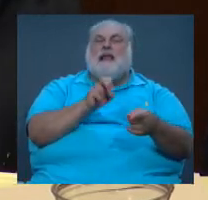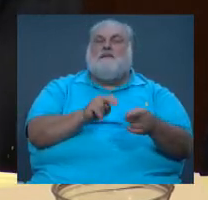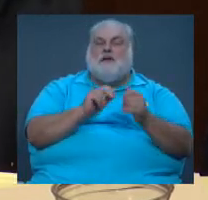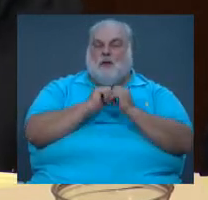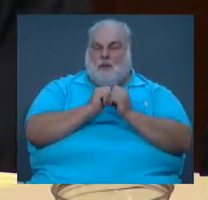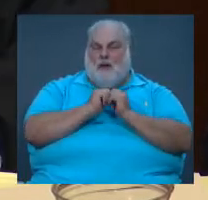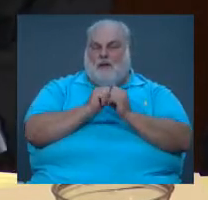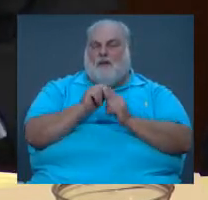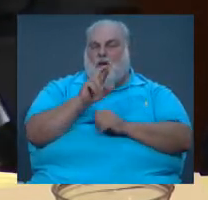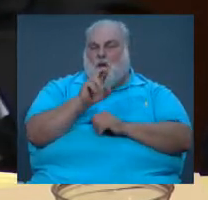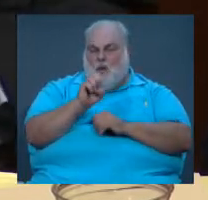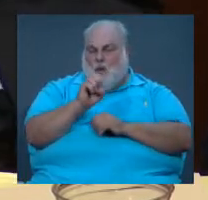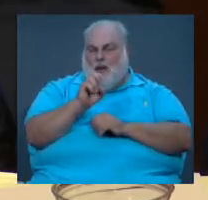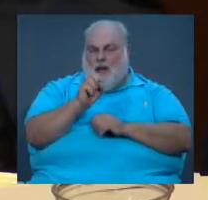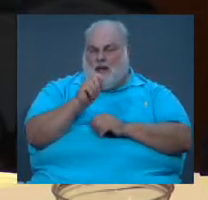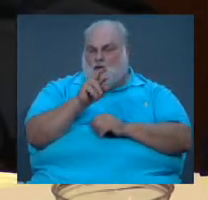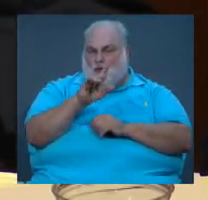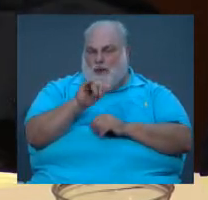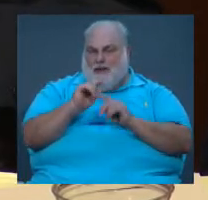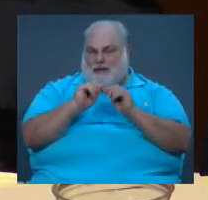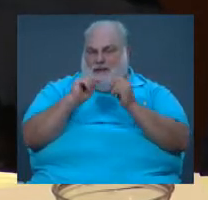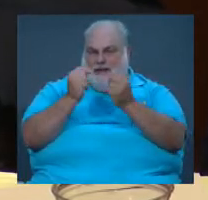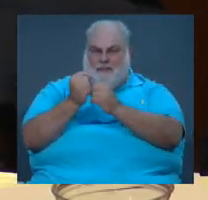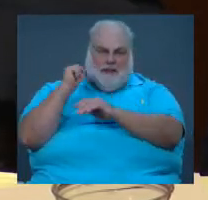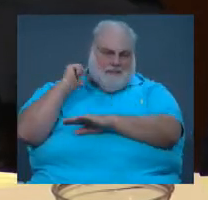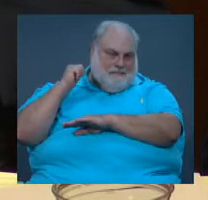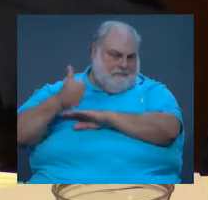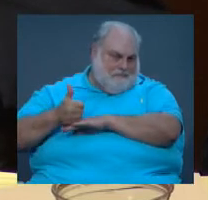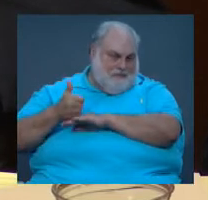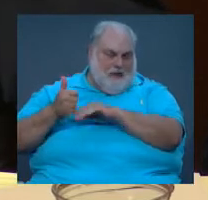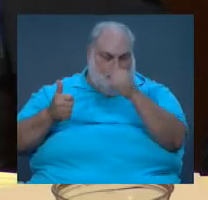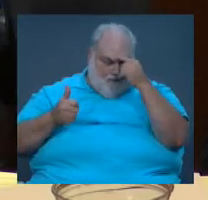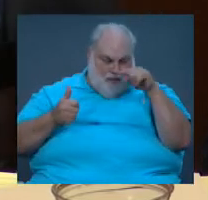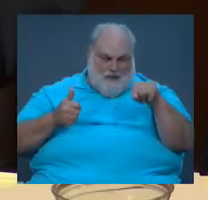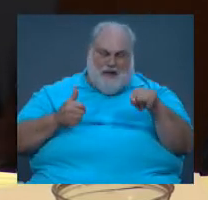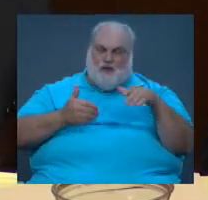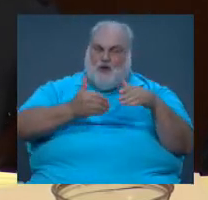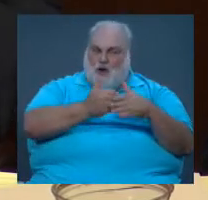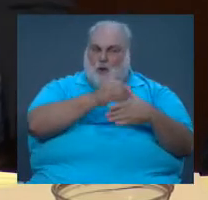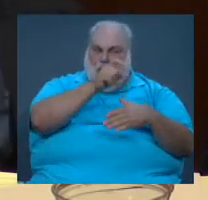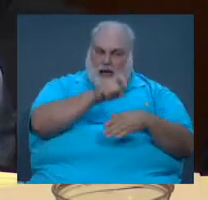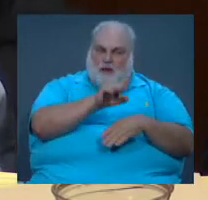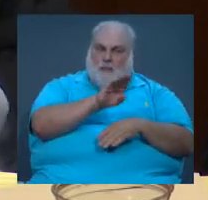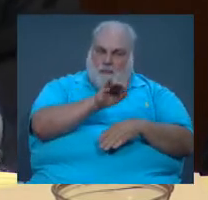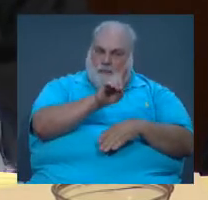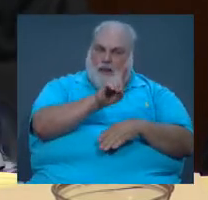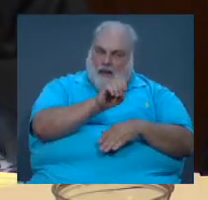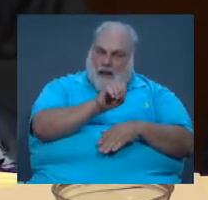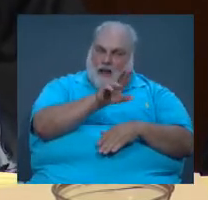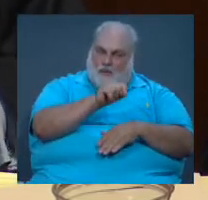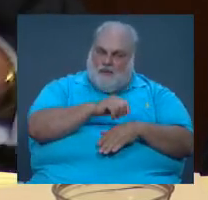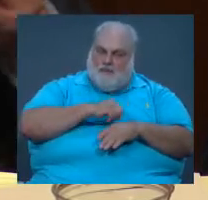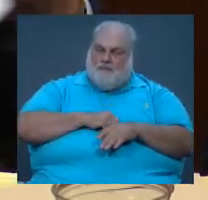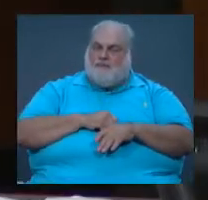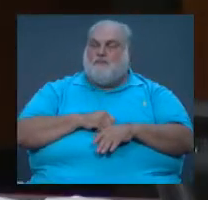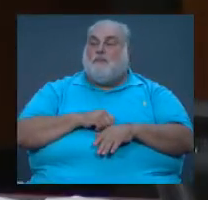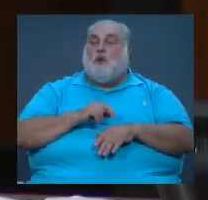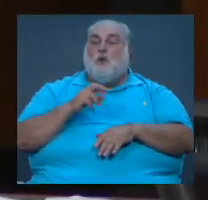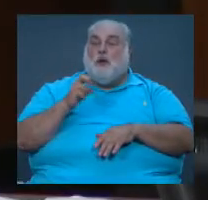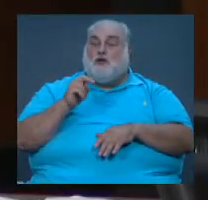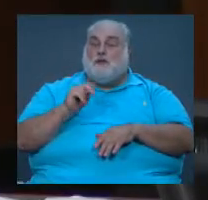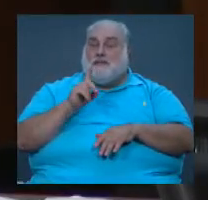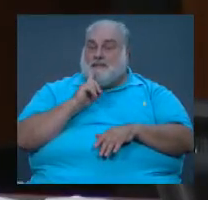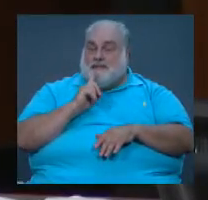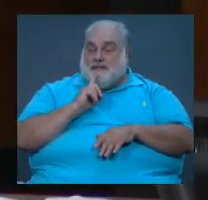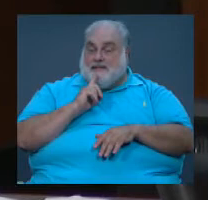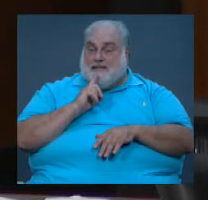reentry team in place, that in order to get these projects done, we needed to bid out. Thank you. Well, another